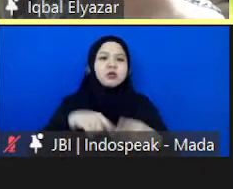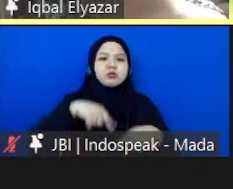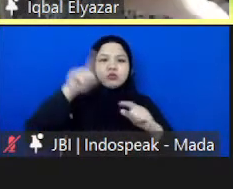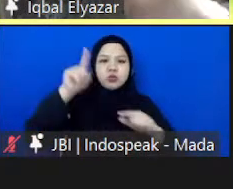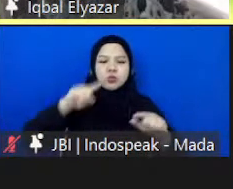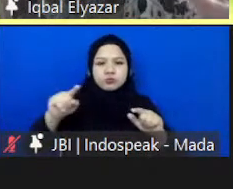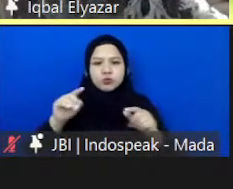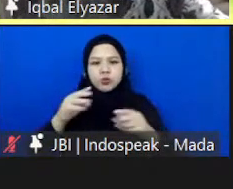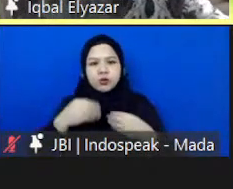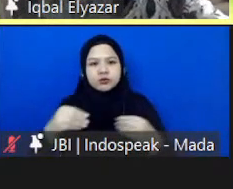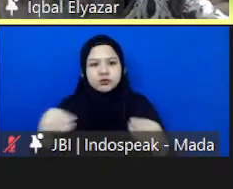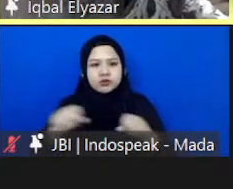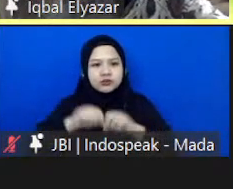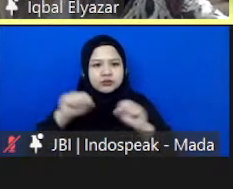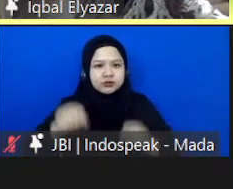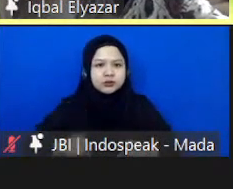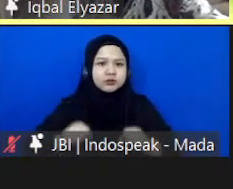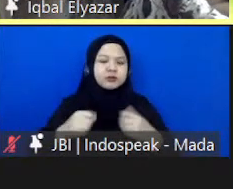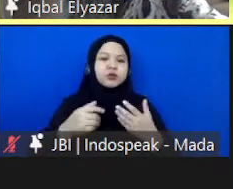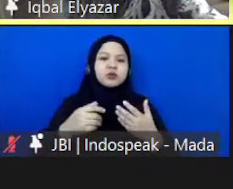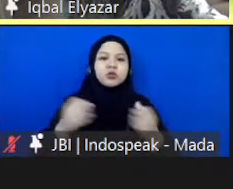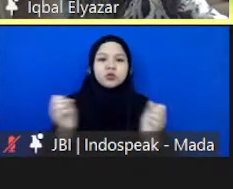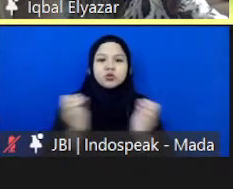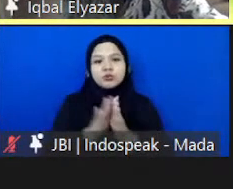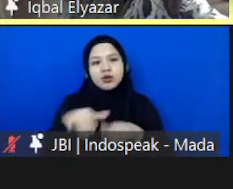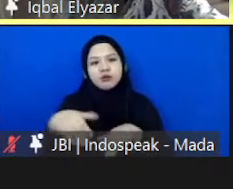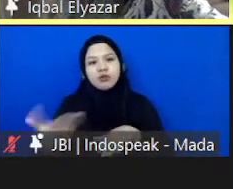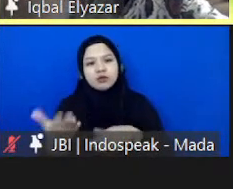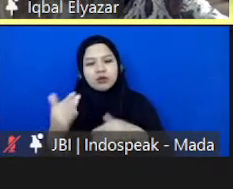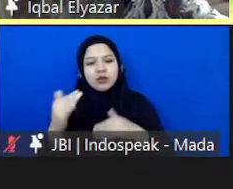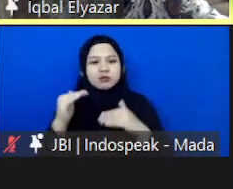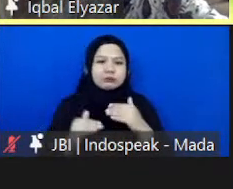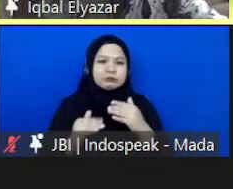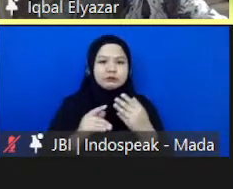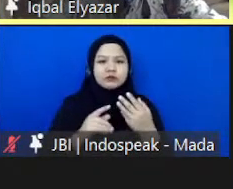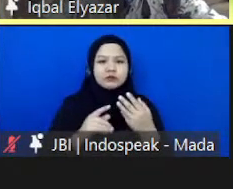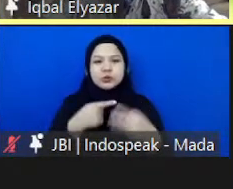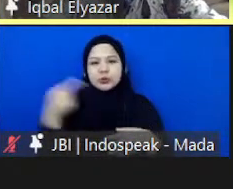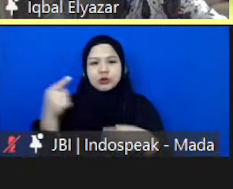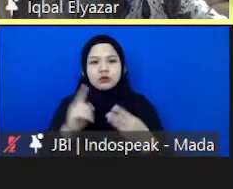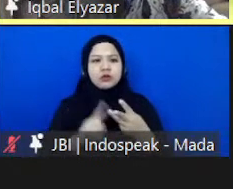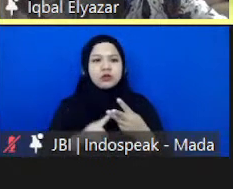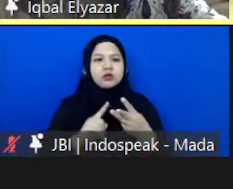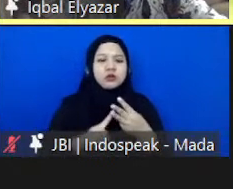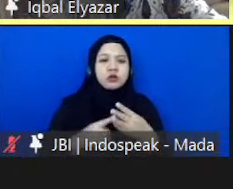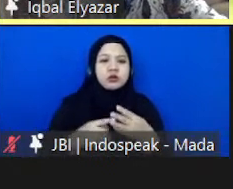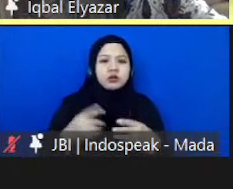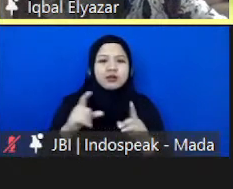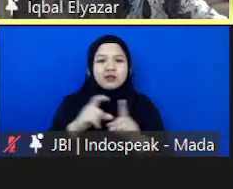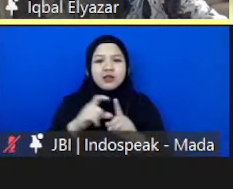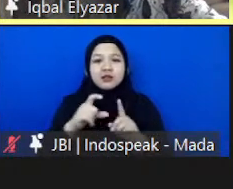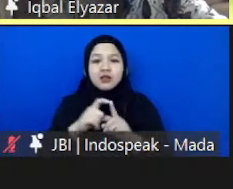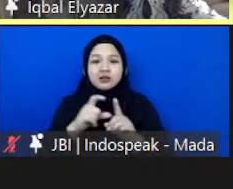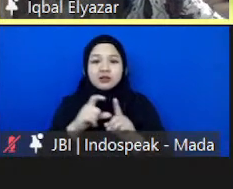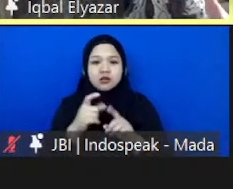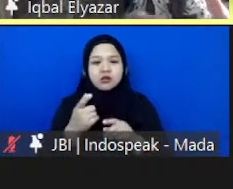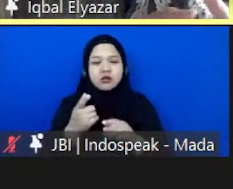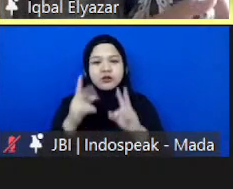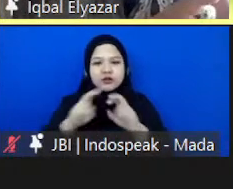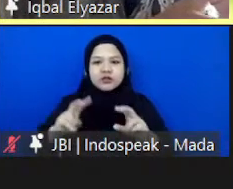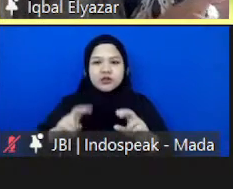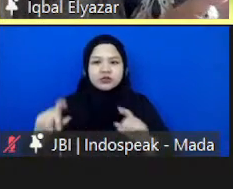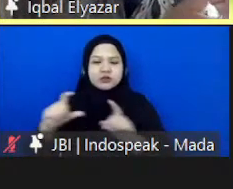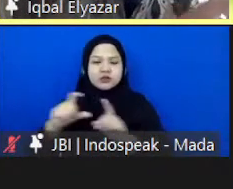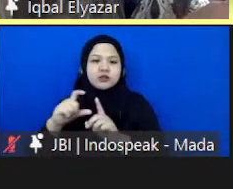and low to moderate quality in the testing and epidemiological investigation data. And I wanted to mention that obtaining